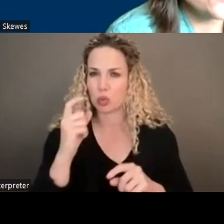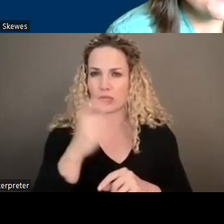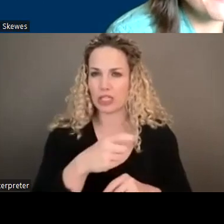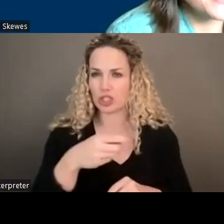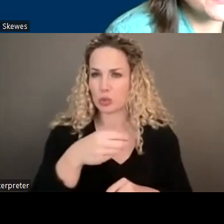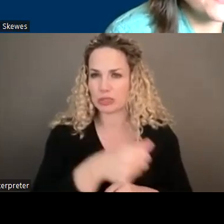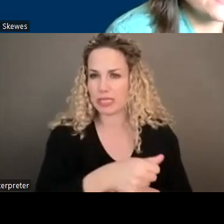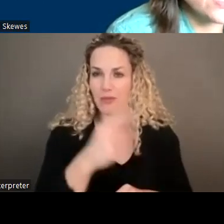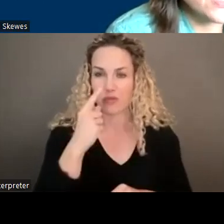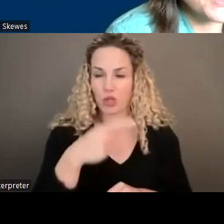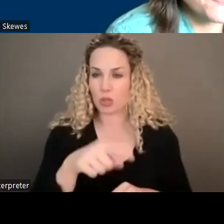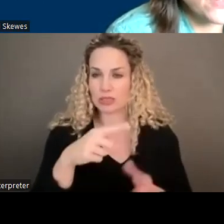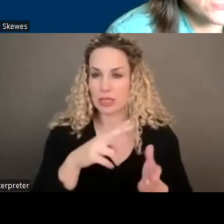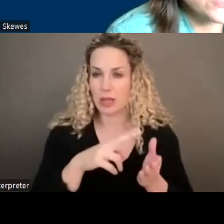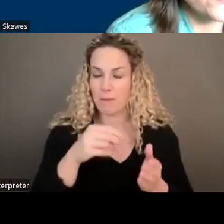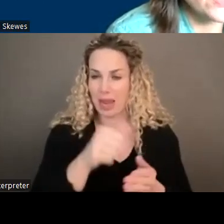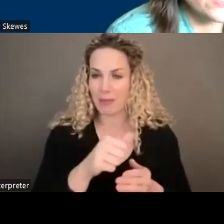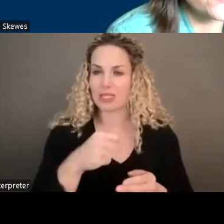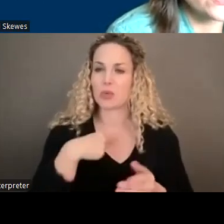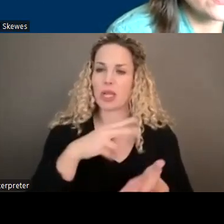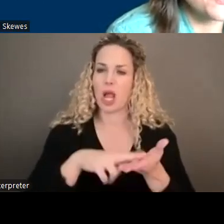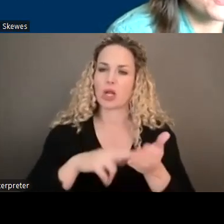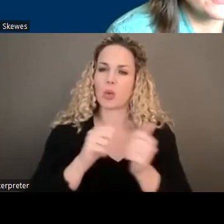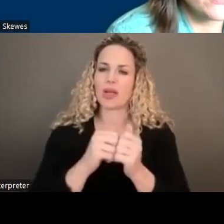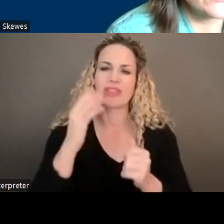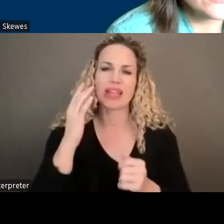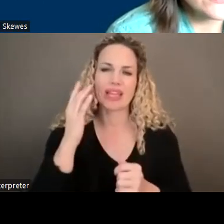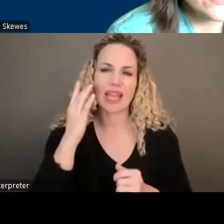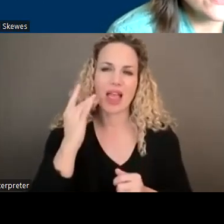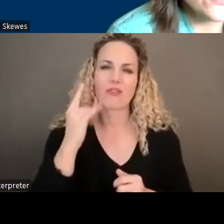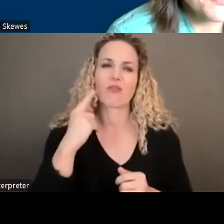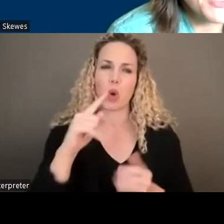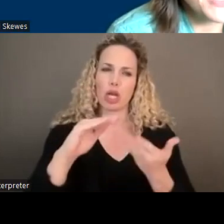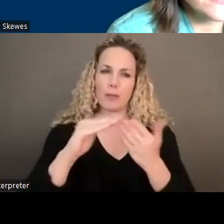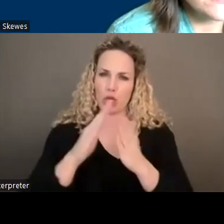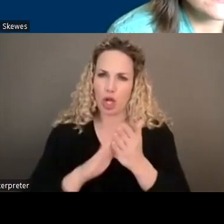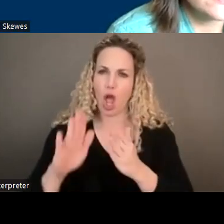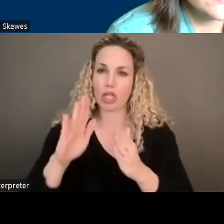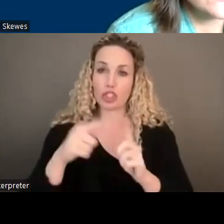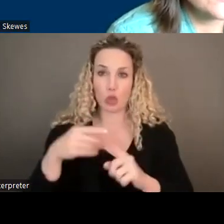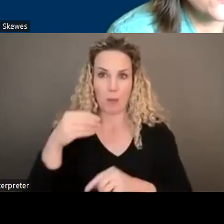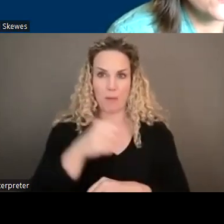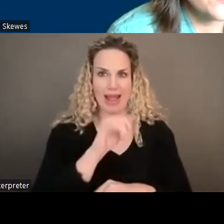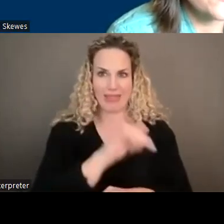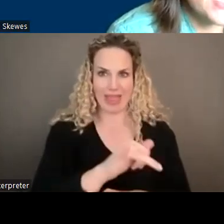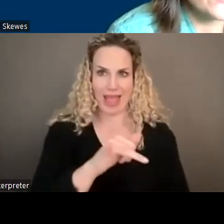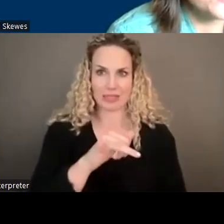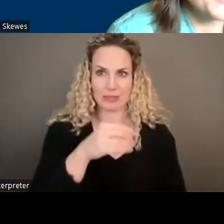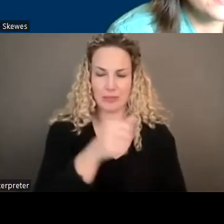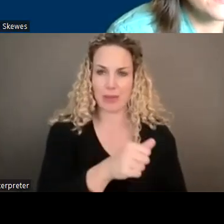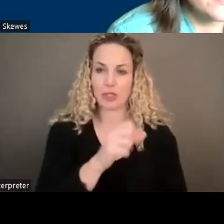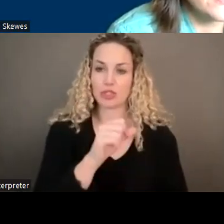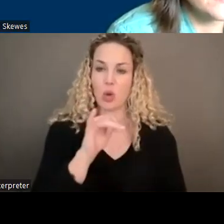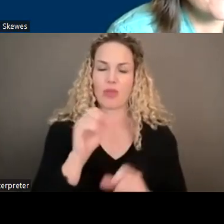for those payments, we've contracted with the Foundation for California Community Colleges to issue those payments. So that